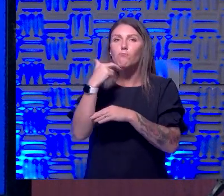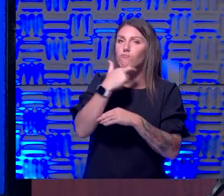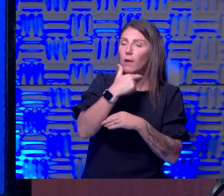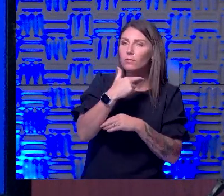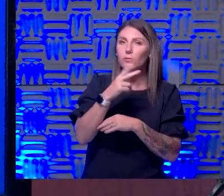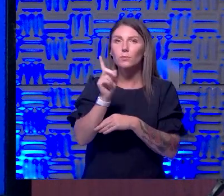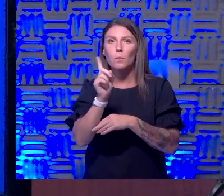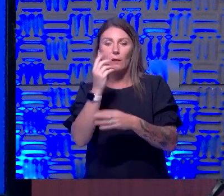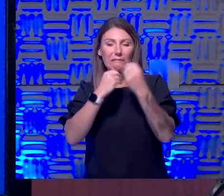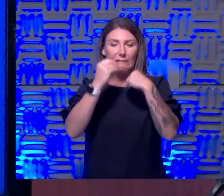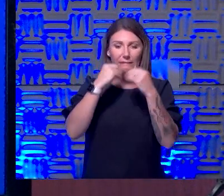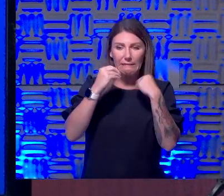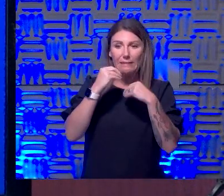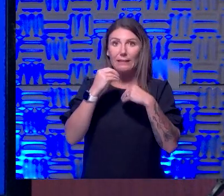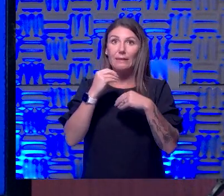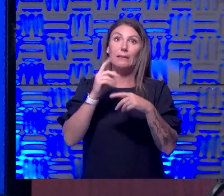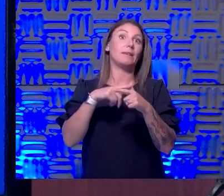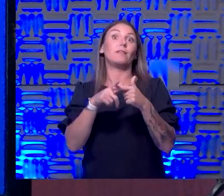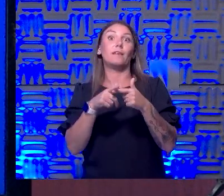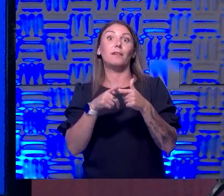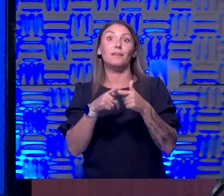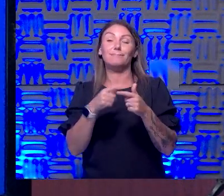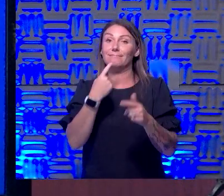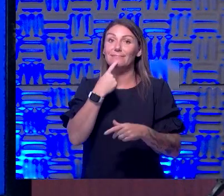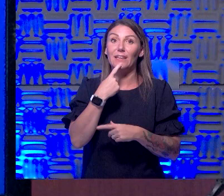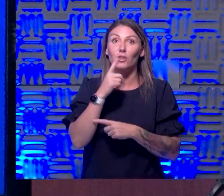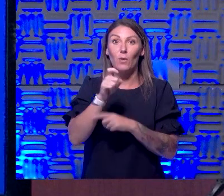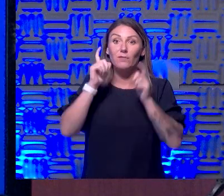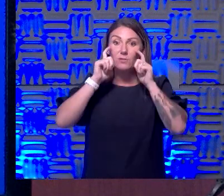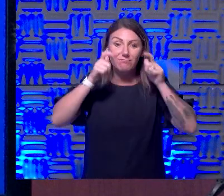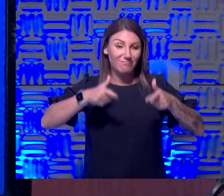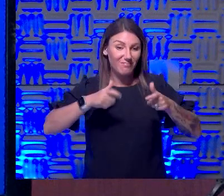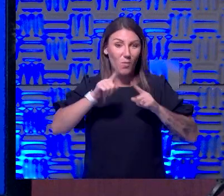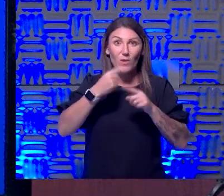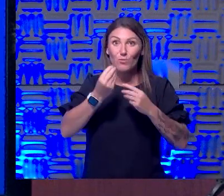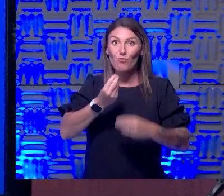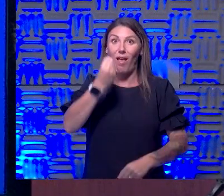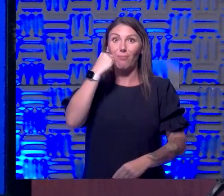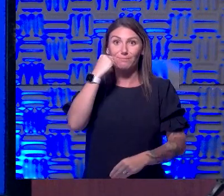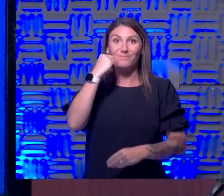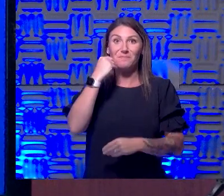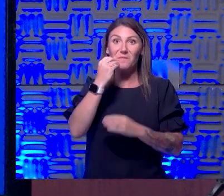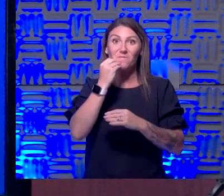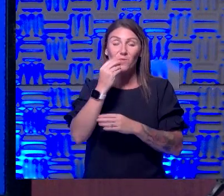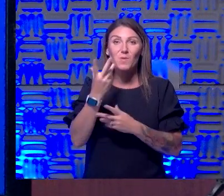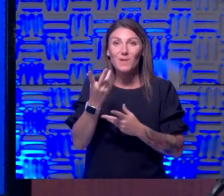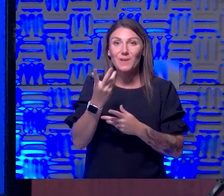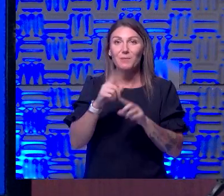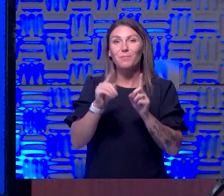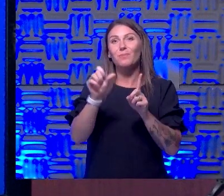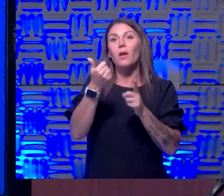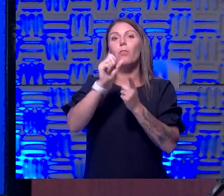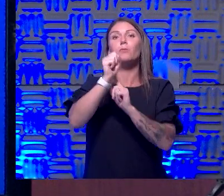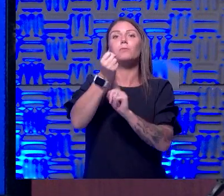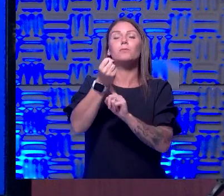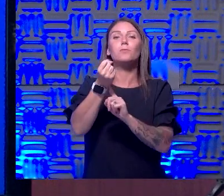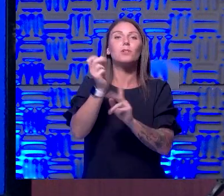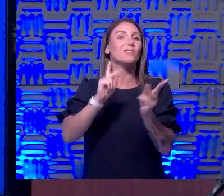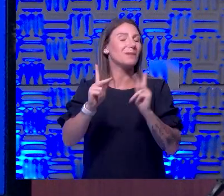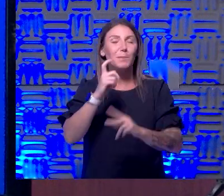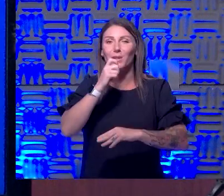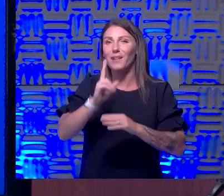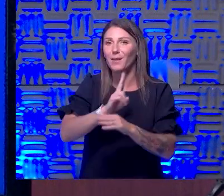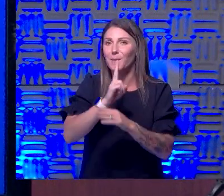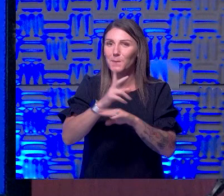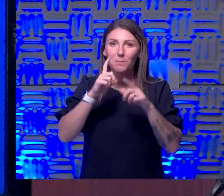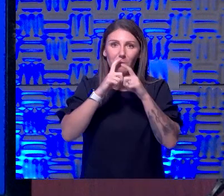they are eating anyway. And of course, as we've said, you have to take it off when you put the food in your mouth. But there are lots of other situations where people are not wearing